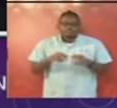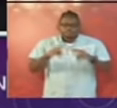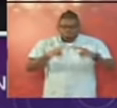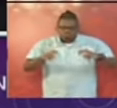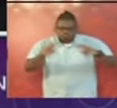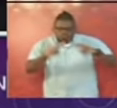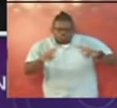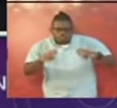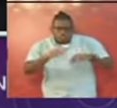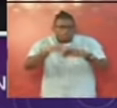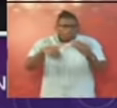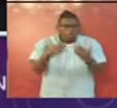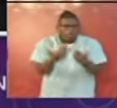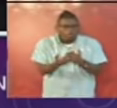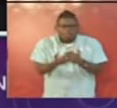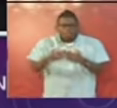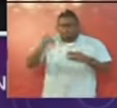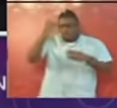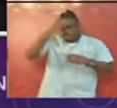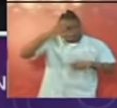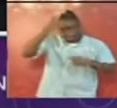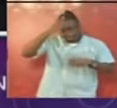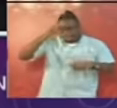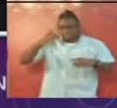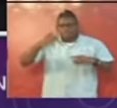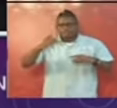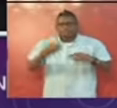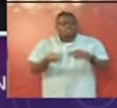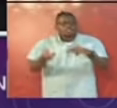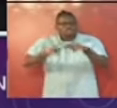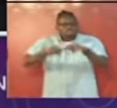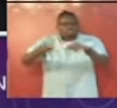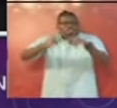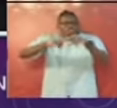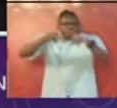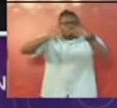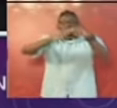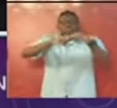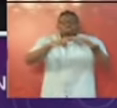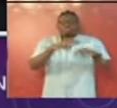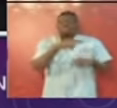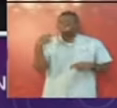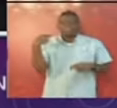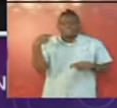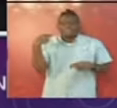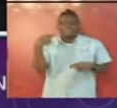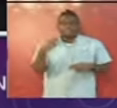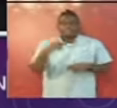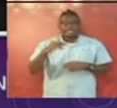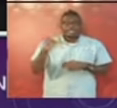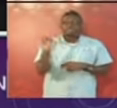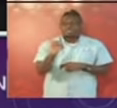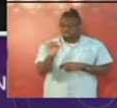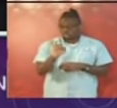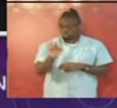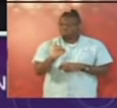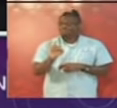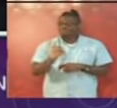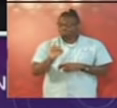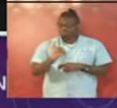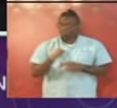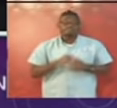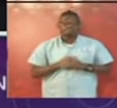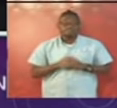chronic illnesses increase the risk for severe infections. So apart from the fever, cough,